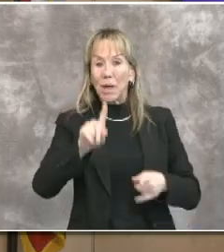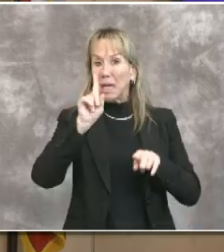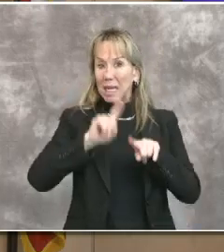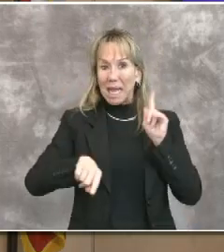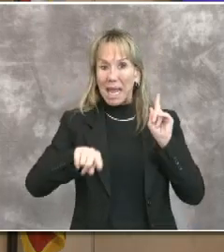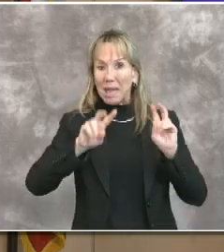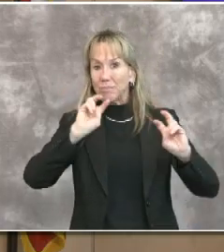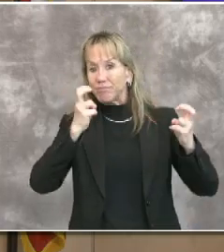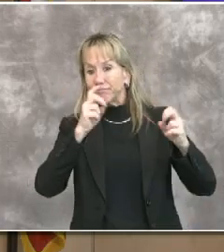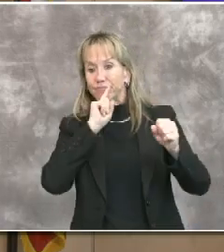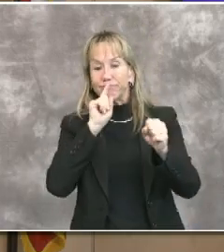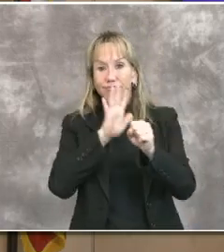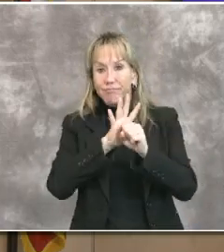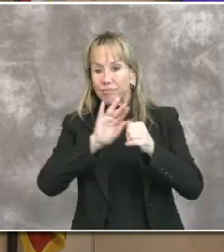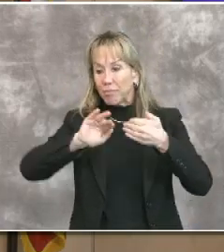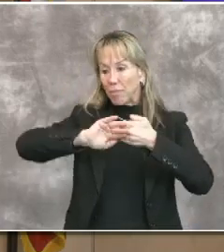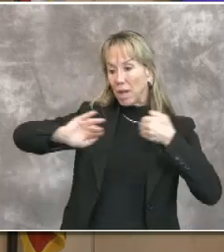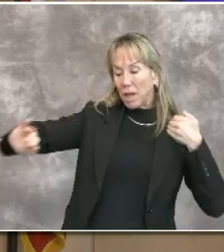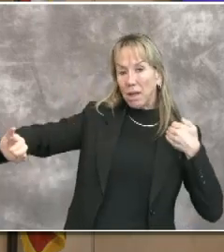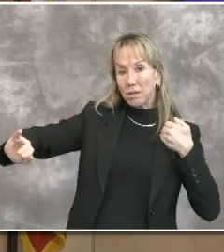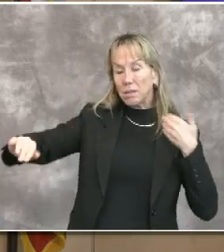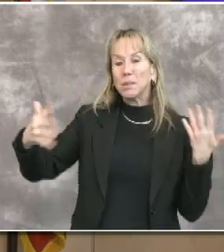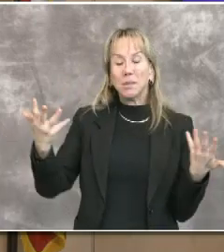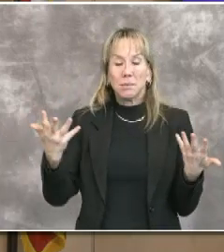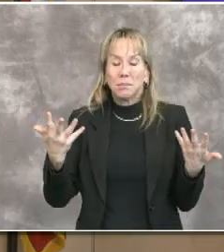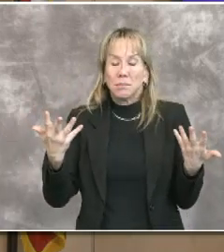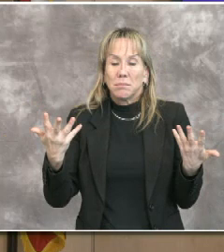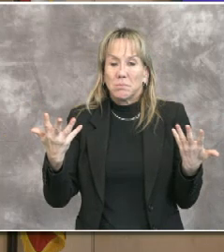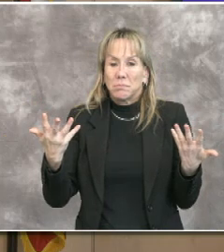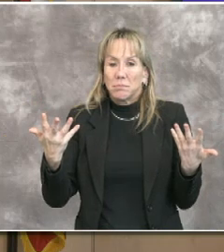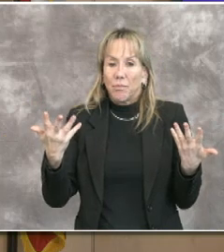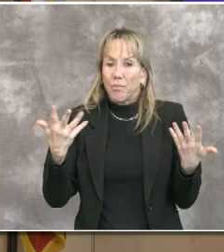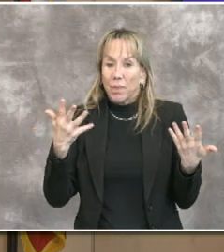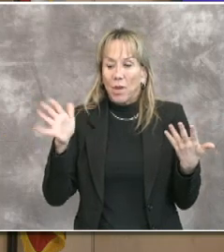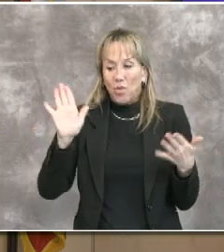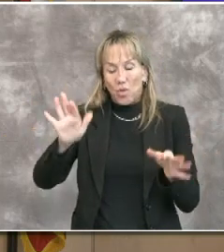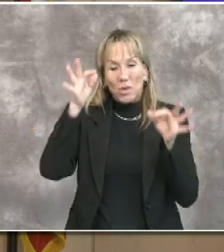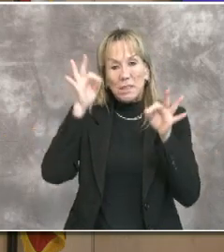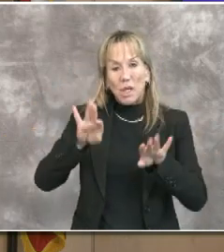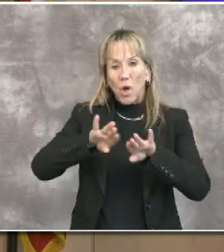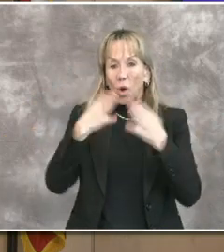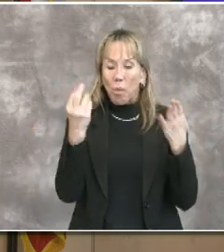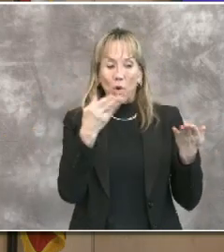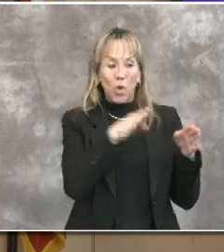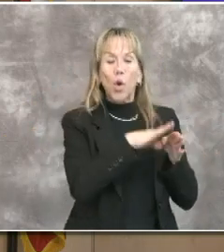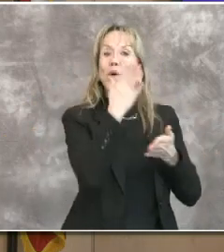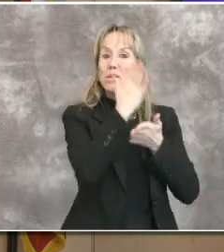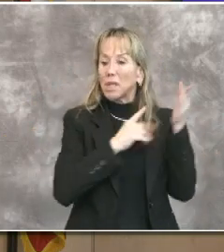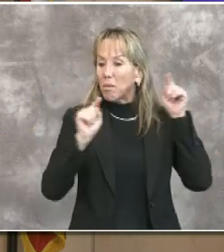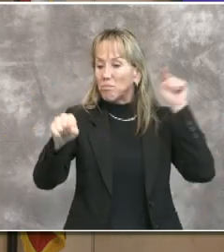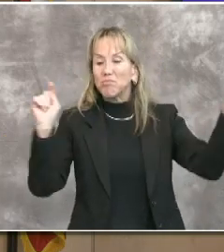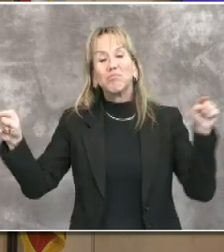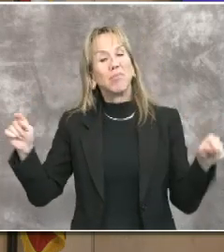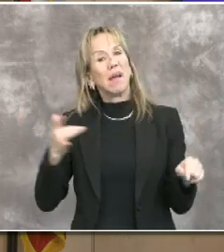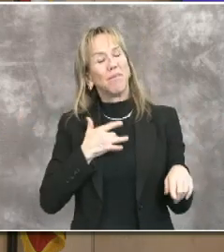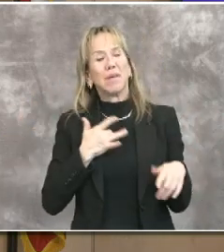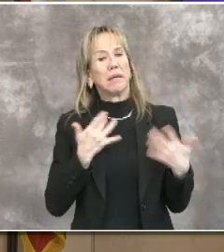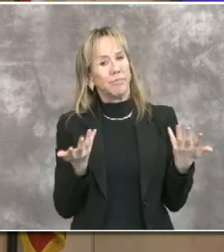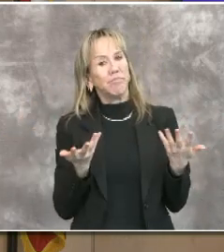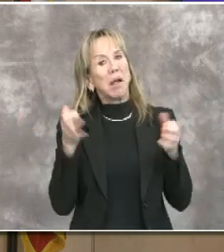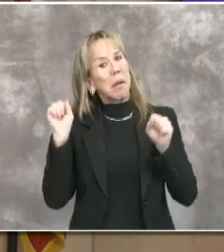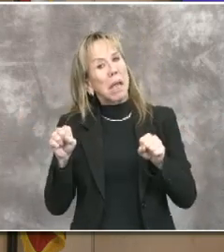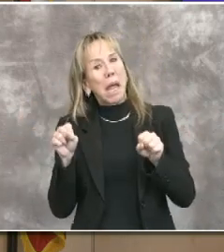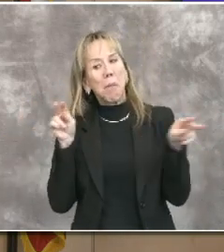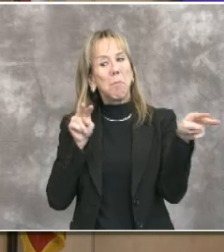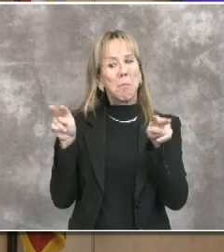jurisdictions chose to close them completely. Some, like the County of San Diego, chose to close some and keep others open. But cities retain the